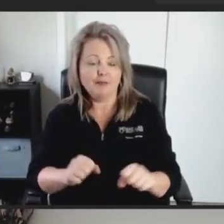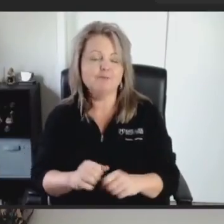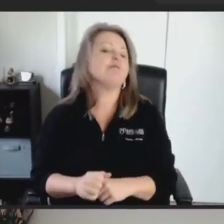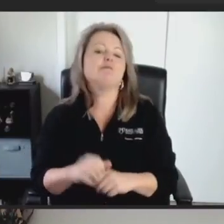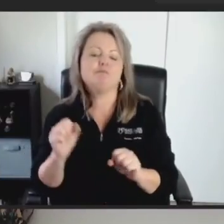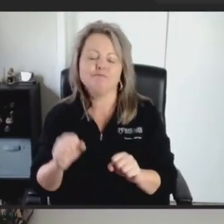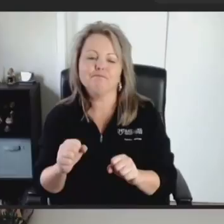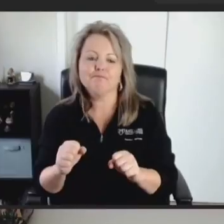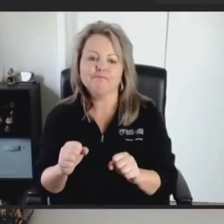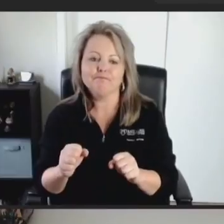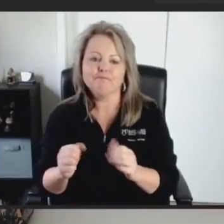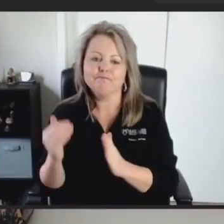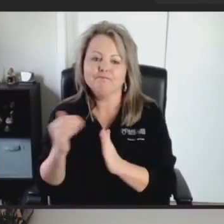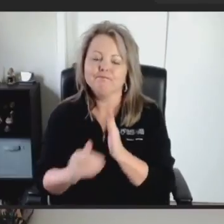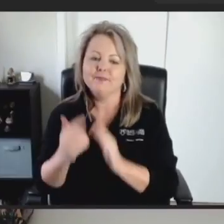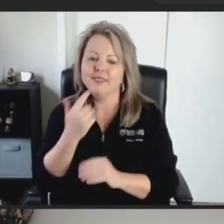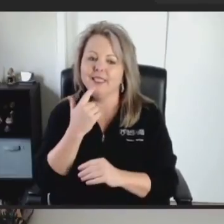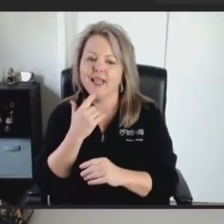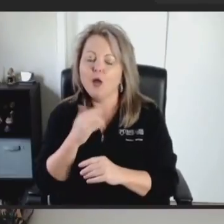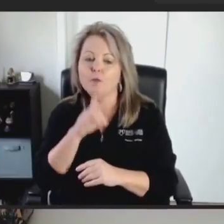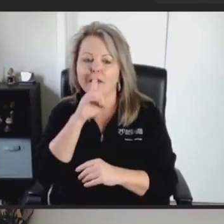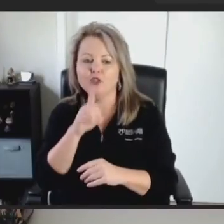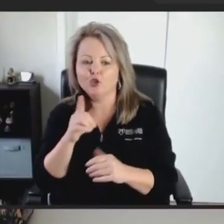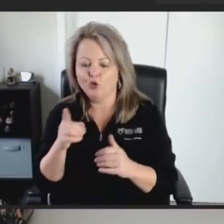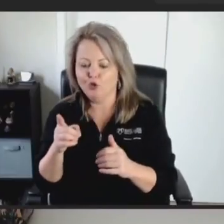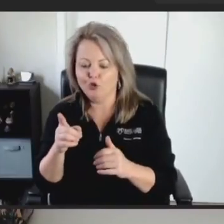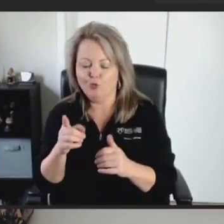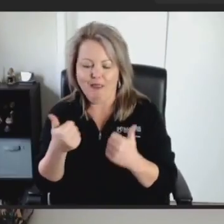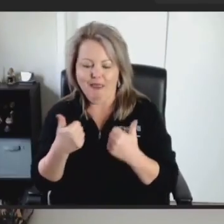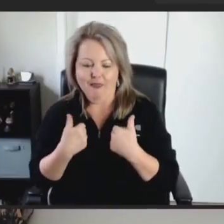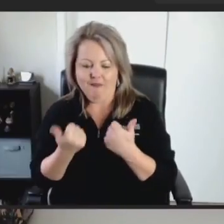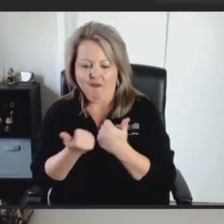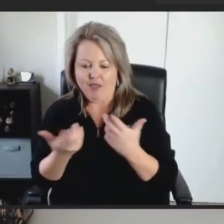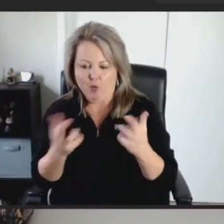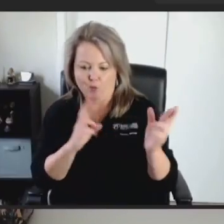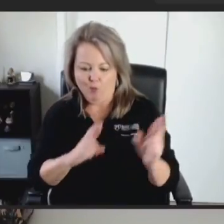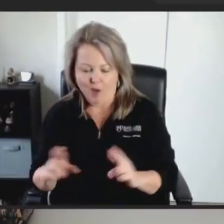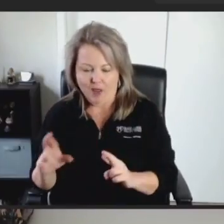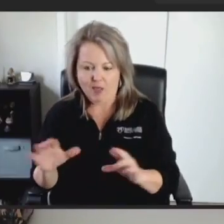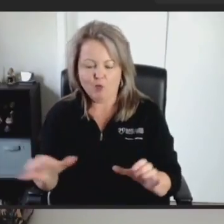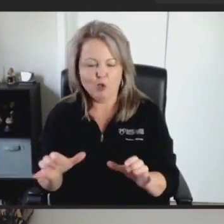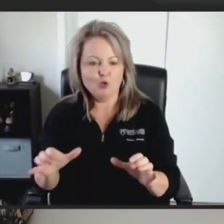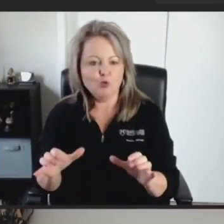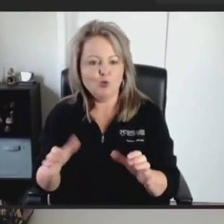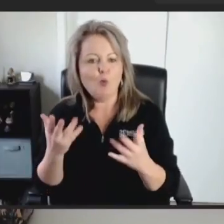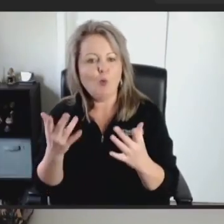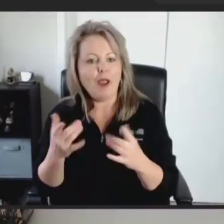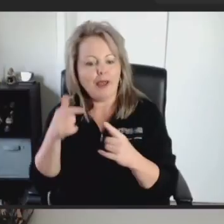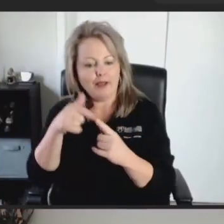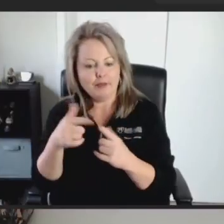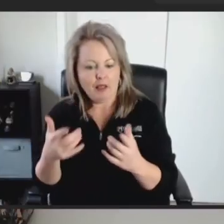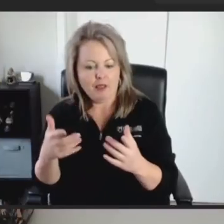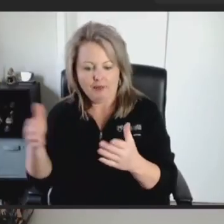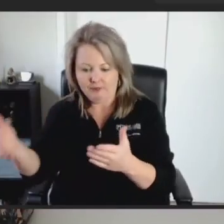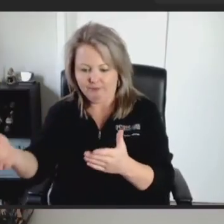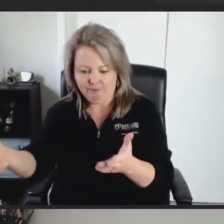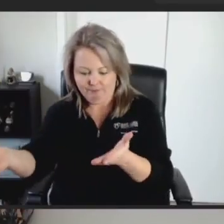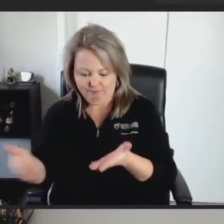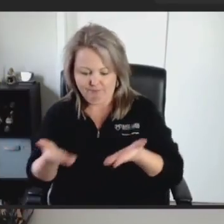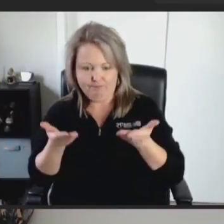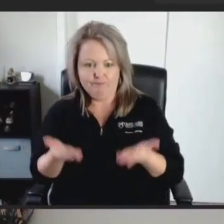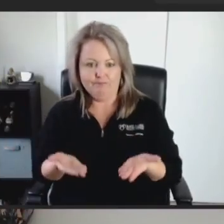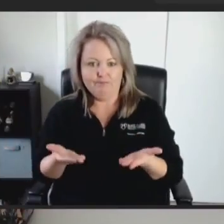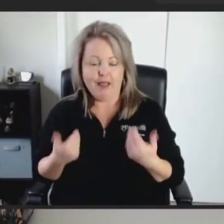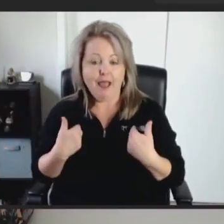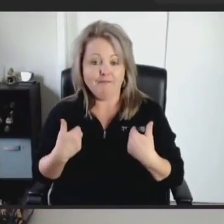we're basically making sure we have all of our stuff in line, which we basically do at this point. So waiting until they send it to us.